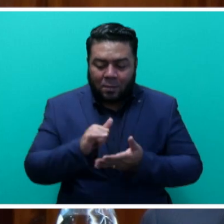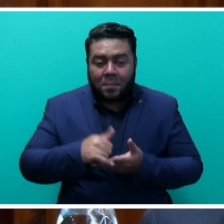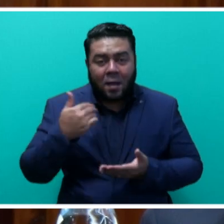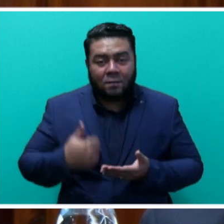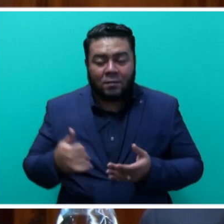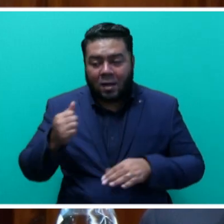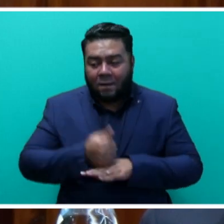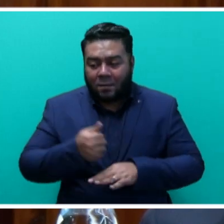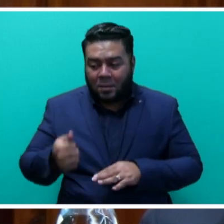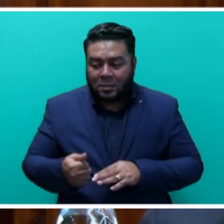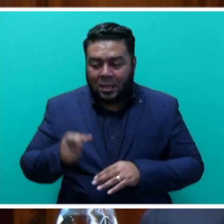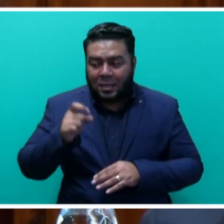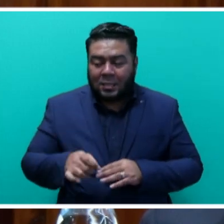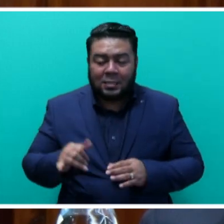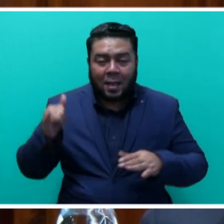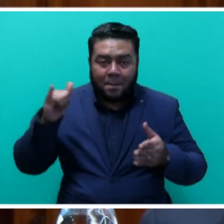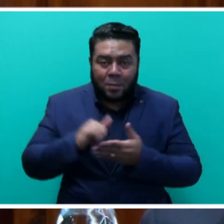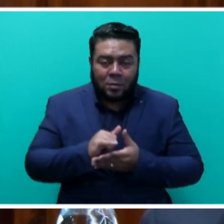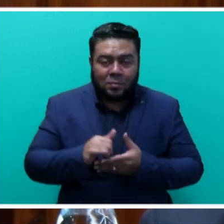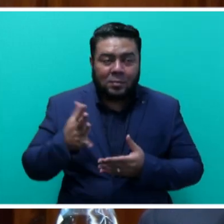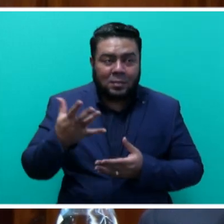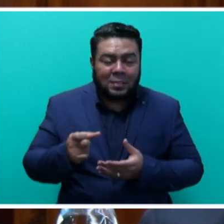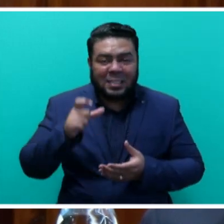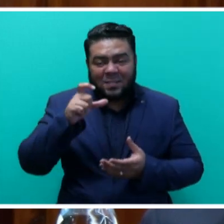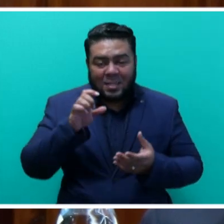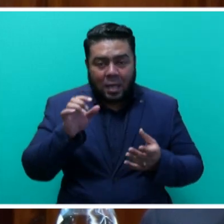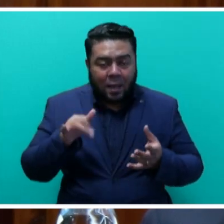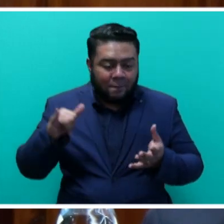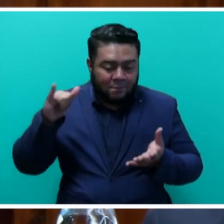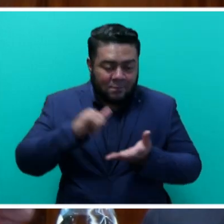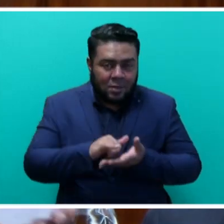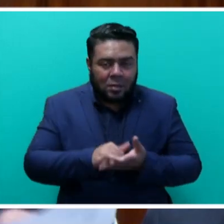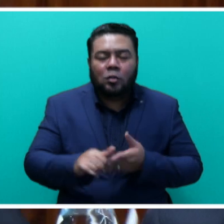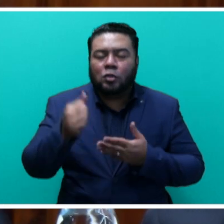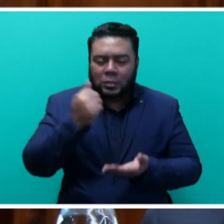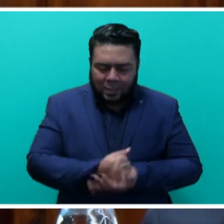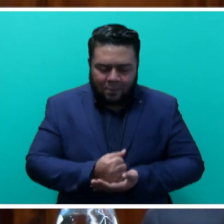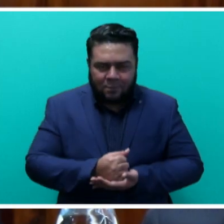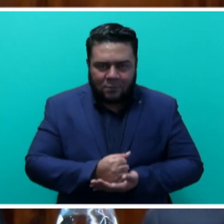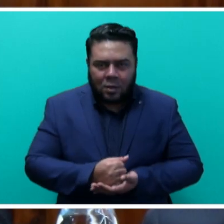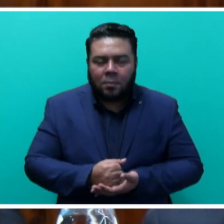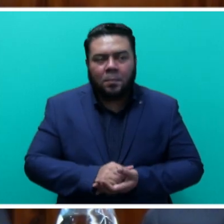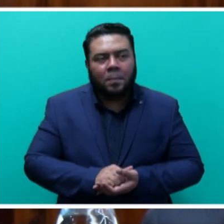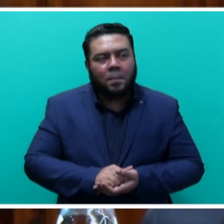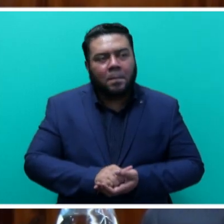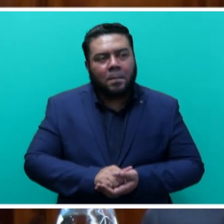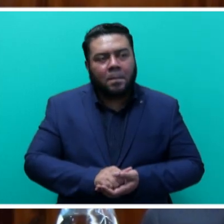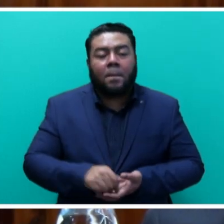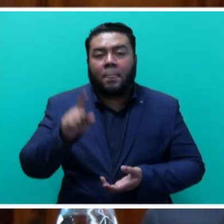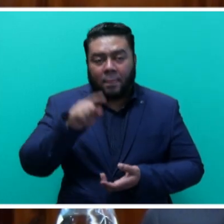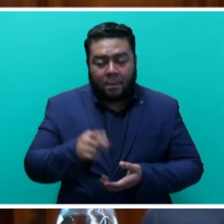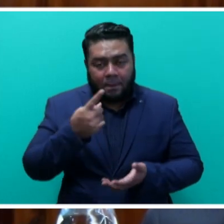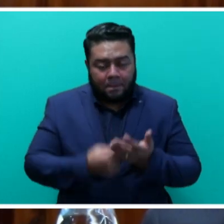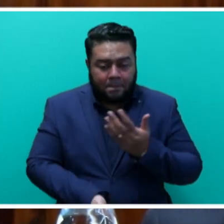These airports are overseen by Civil Aviation Authority of Fiji to ensure they are safe and secure. These